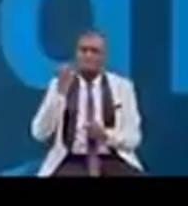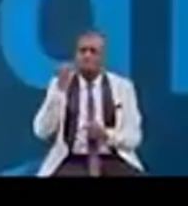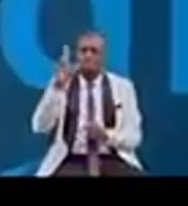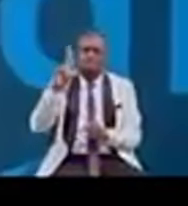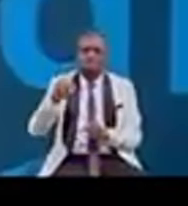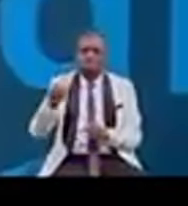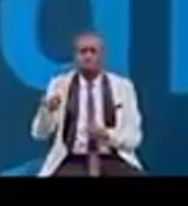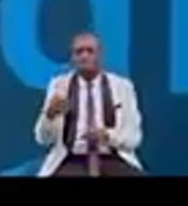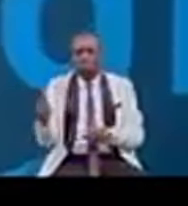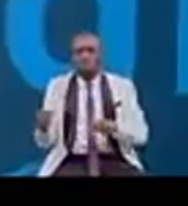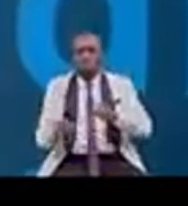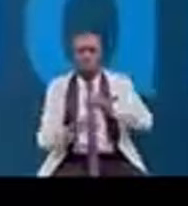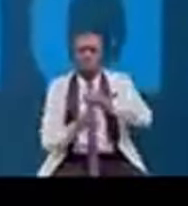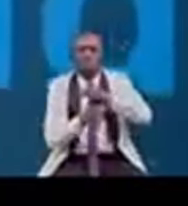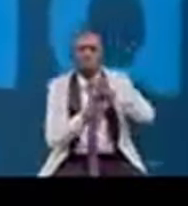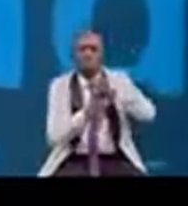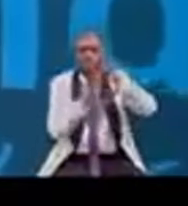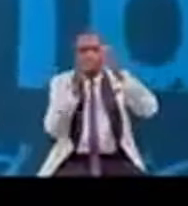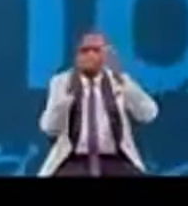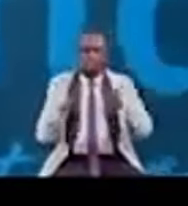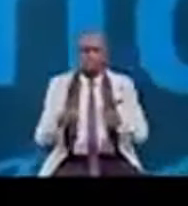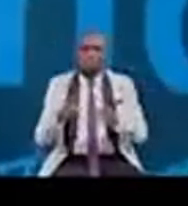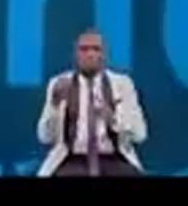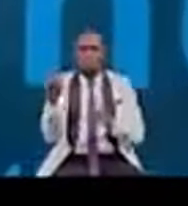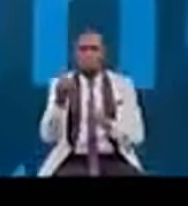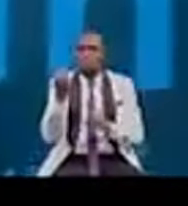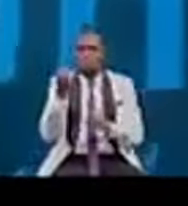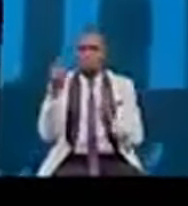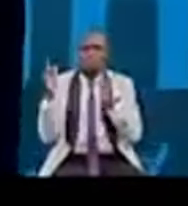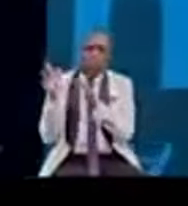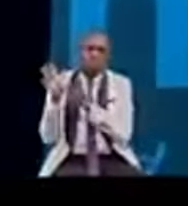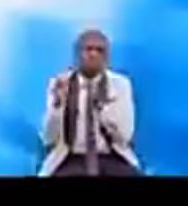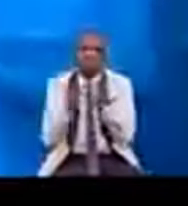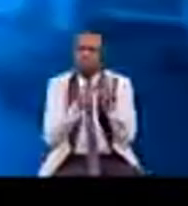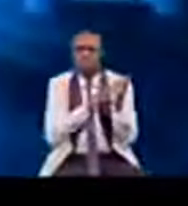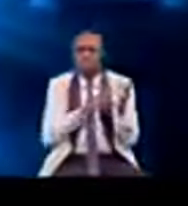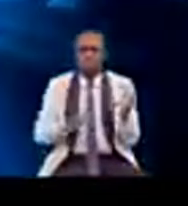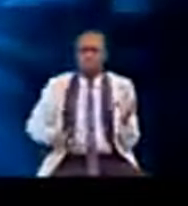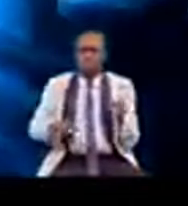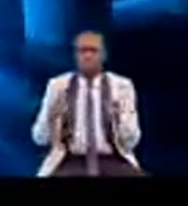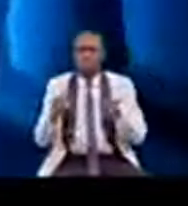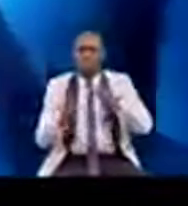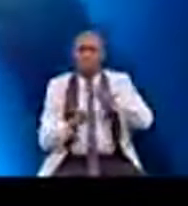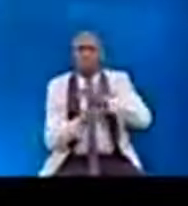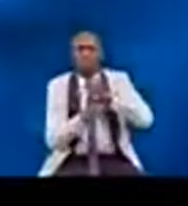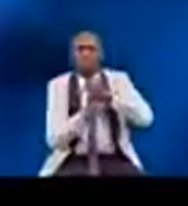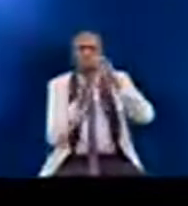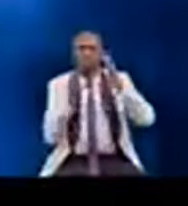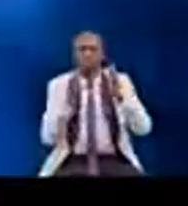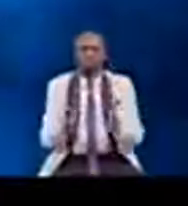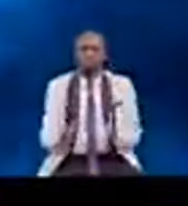the coming of the Lord. Jesus said, as in the days that were before the flood, they